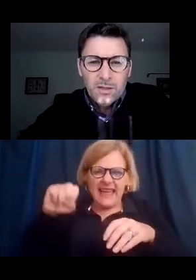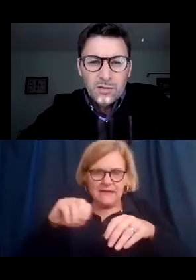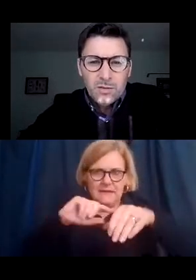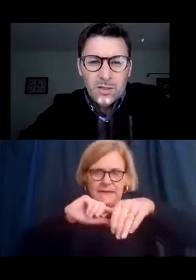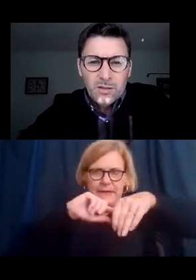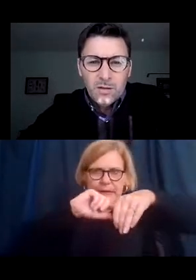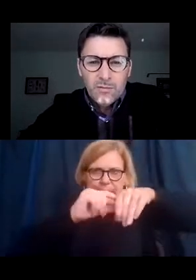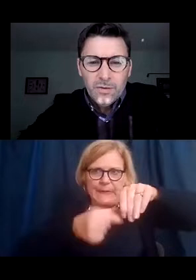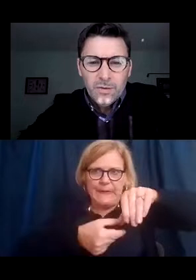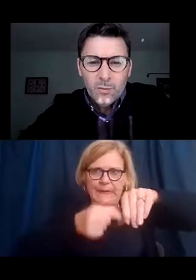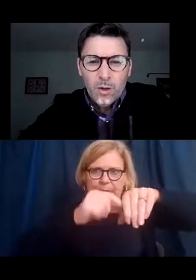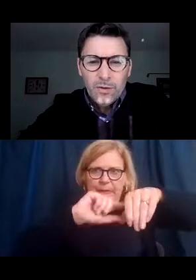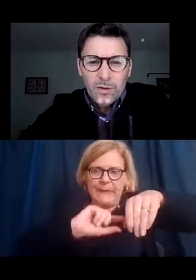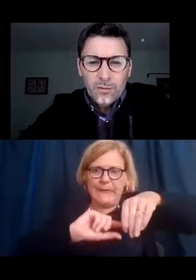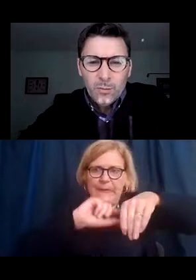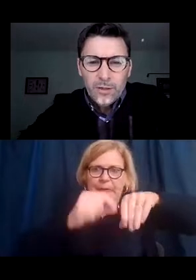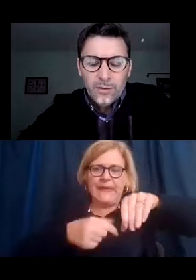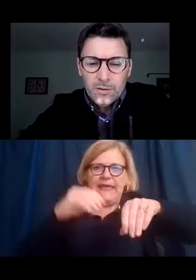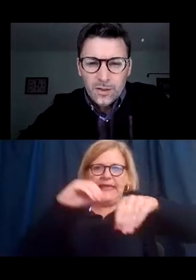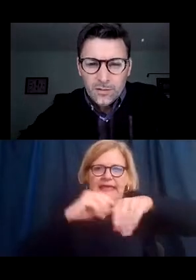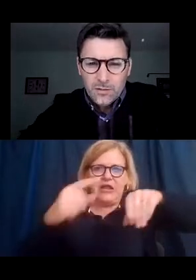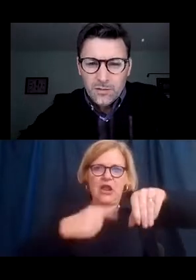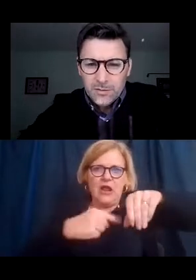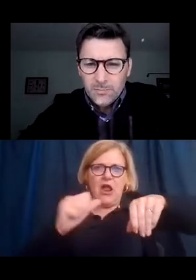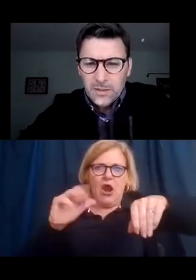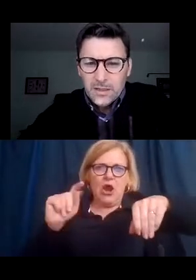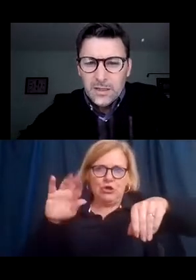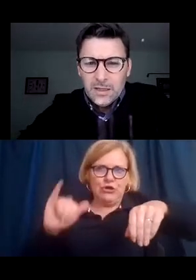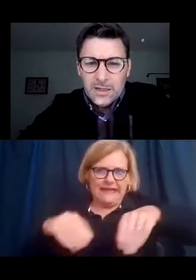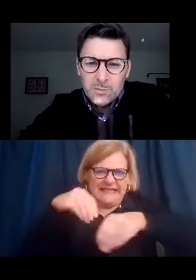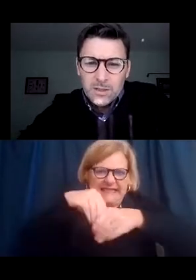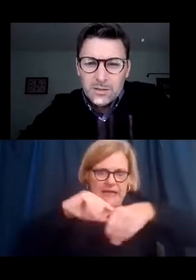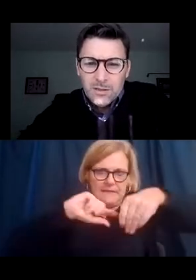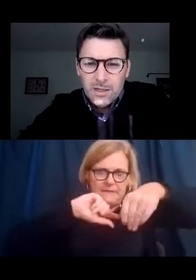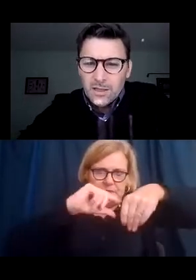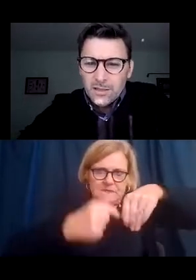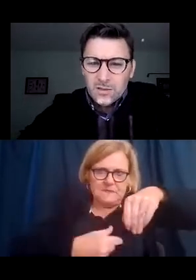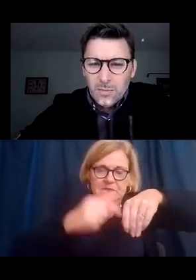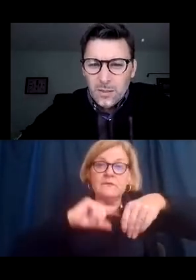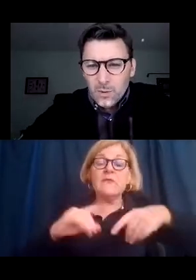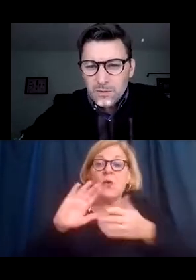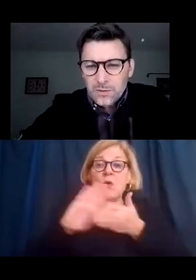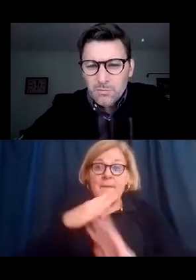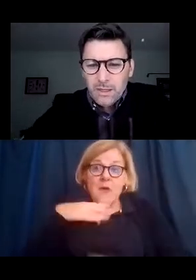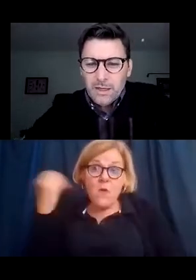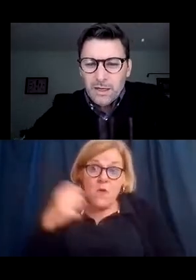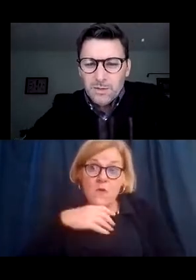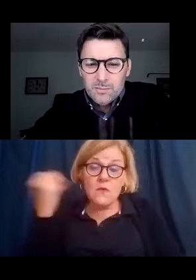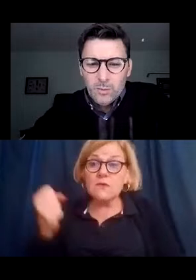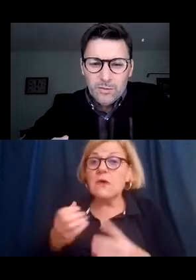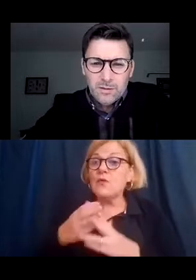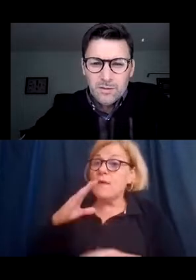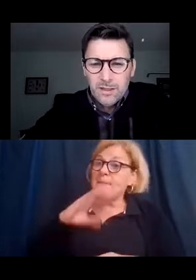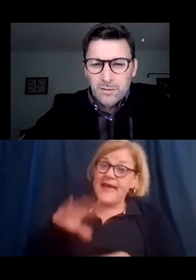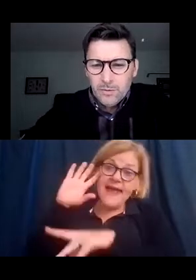that initial layer of the wall of the artery right underneath the endothelium. And as we continue to age, and mostly through bad